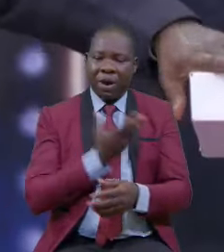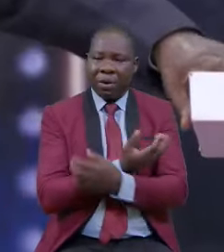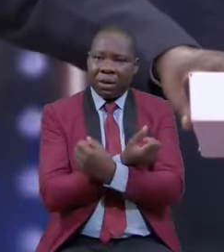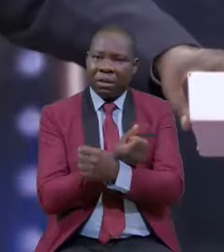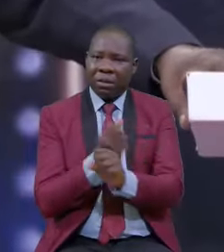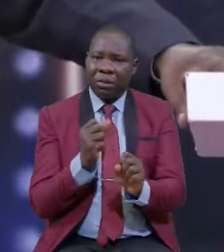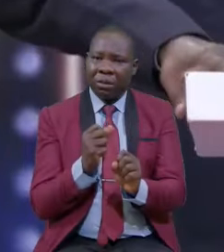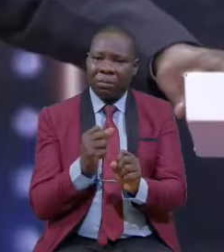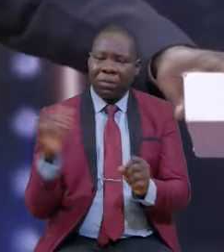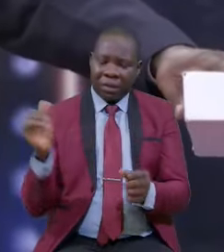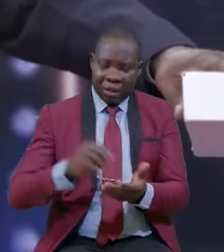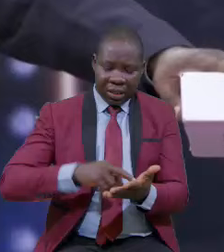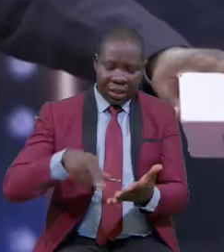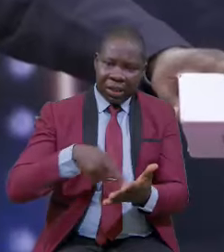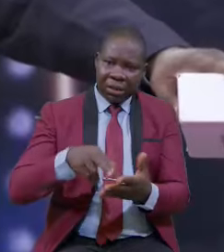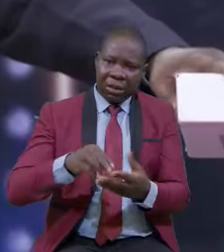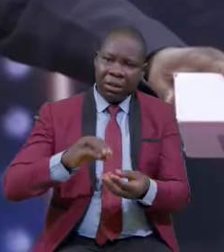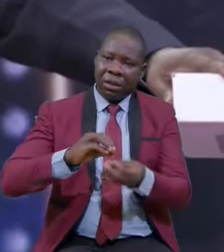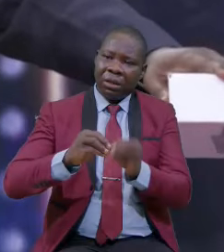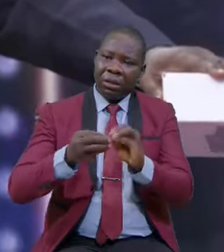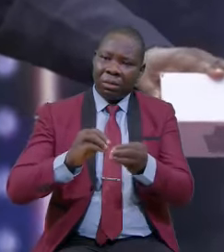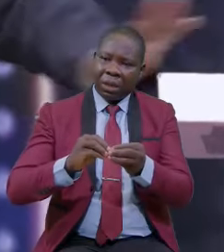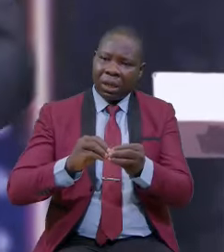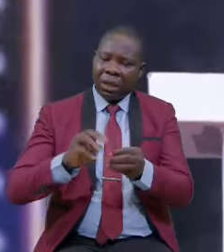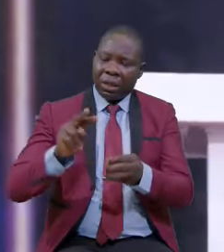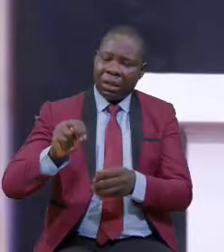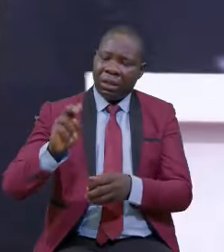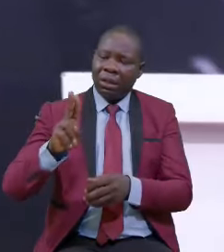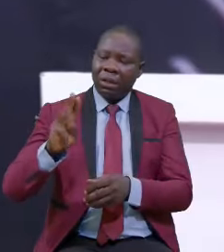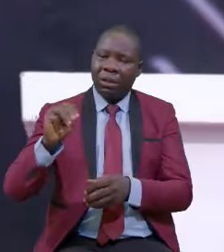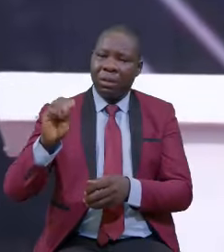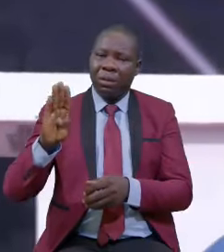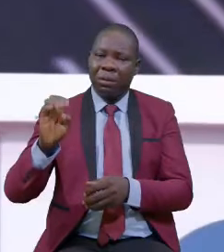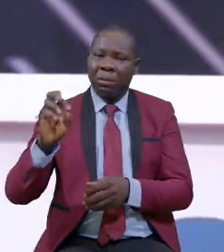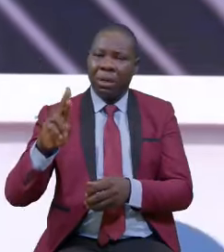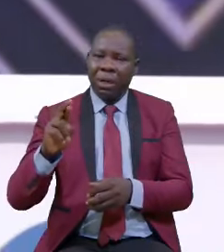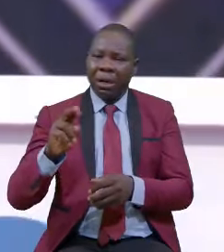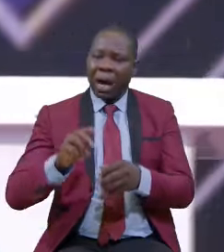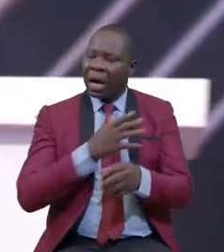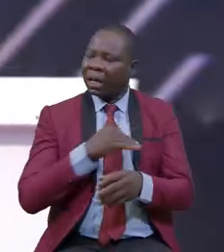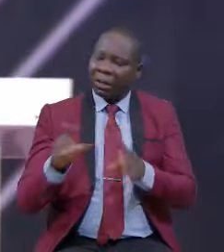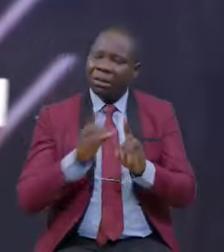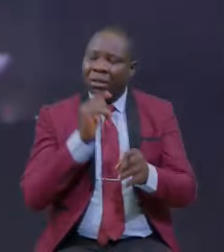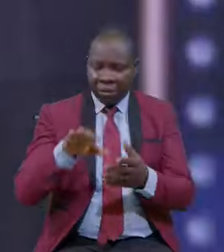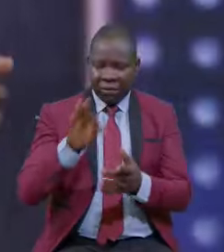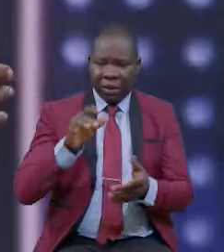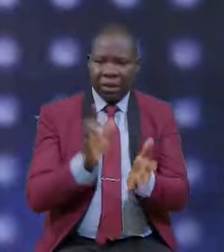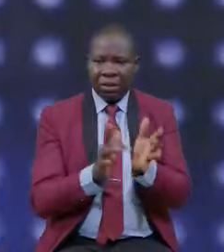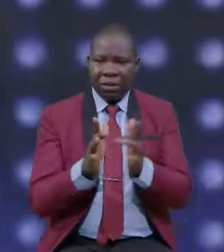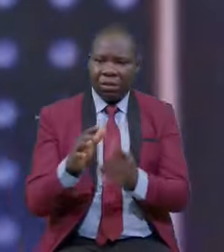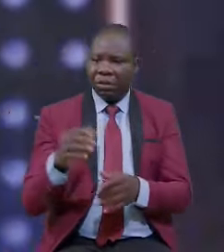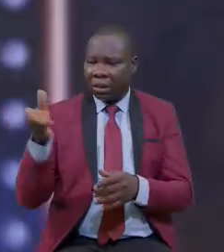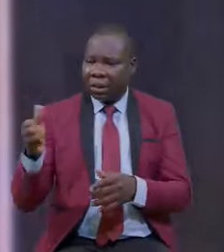is there as Moses lifted up the serpent in the wilderness. Even so shall the Son of Man be lifted up,